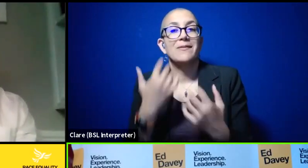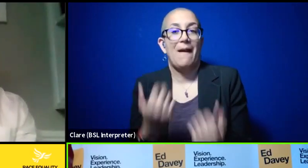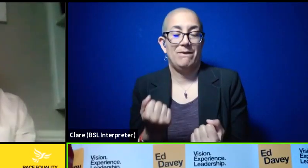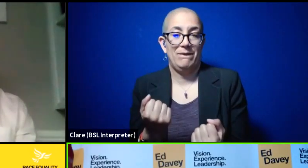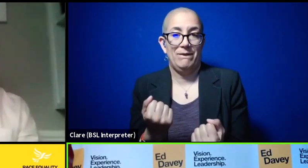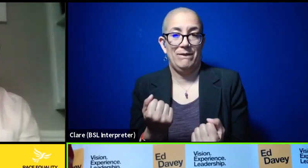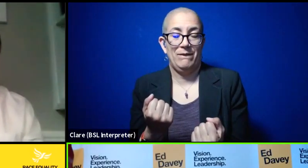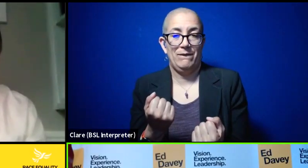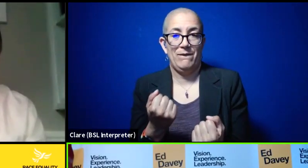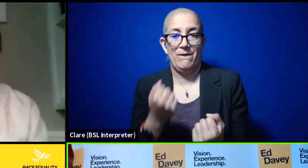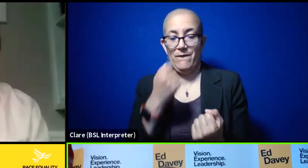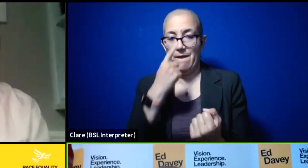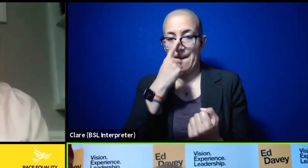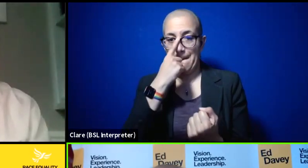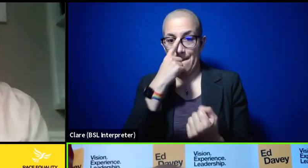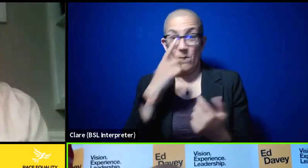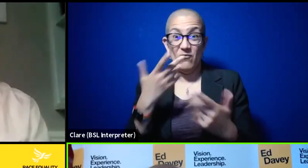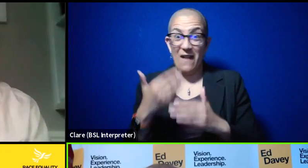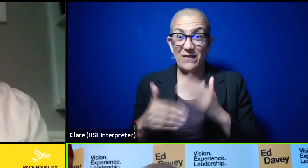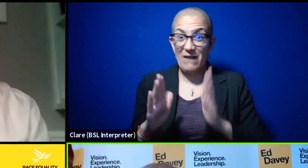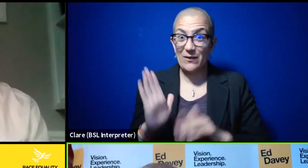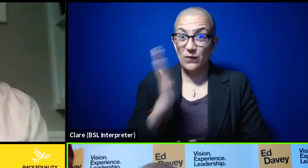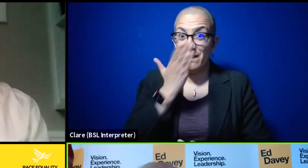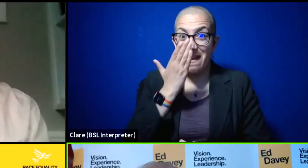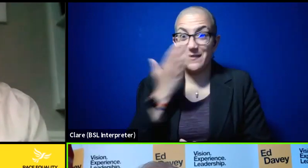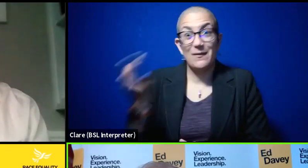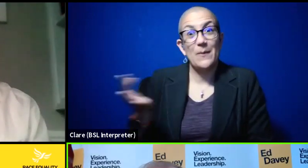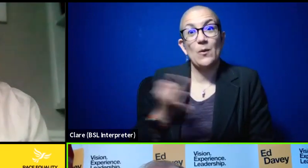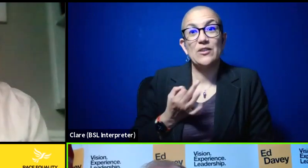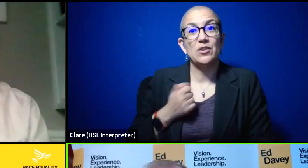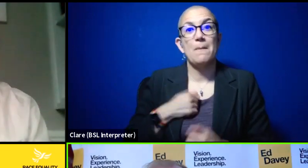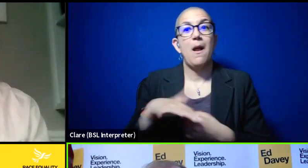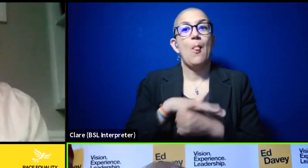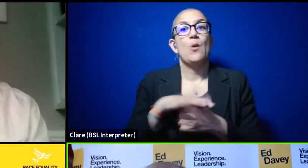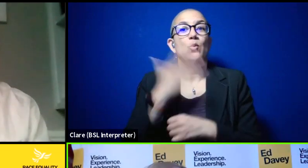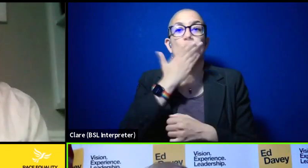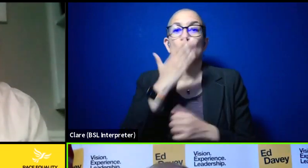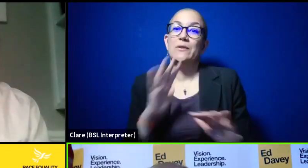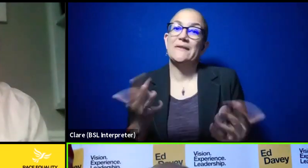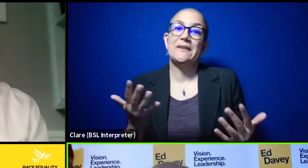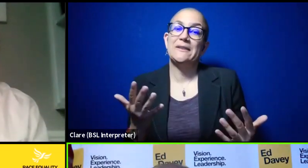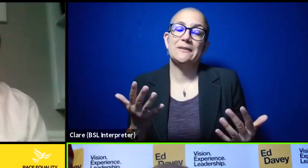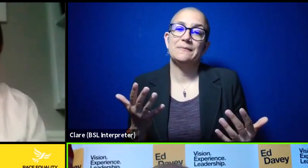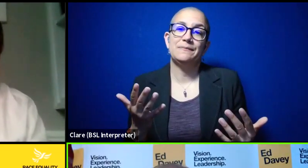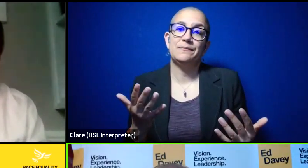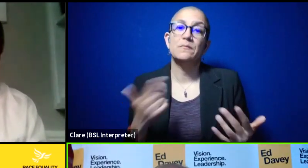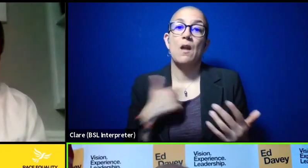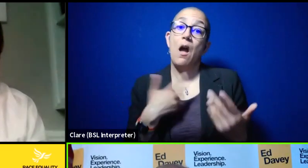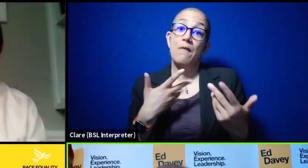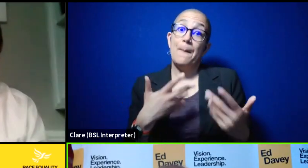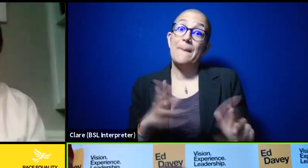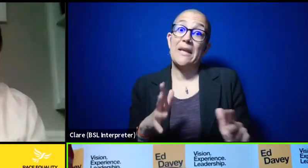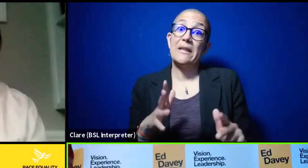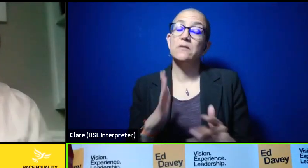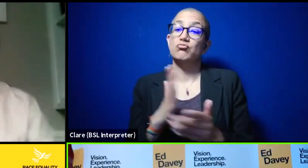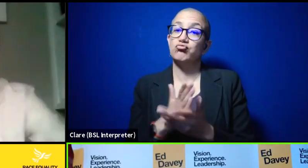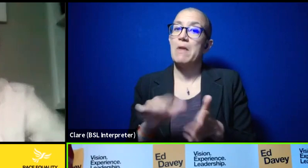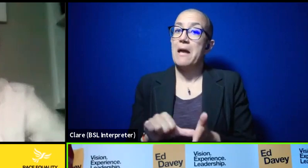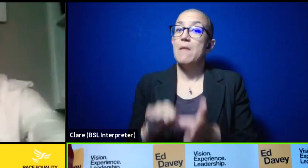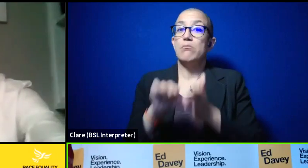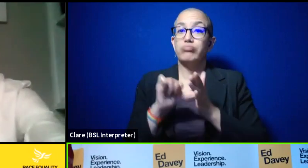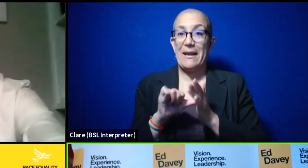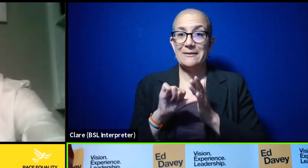question that I've actually had to face in my local schools. And I've been really quite impressed about